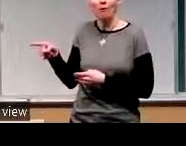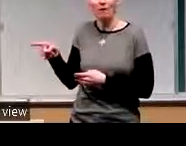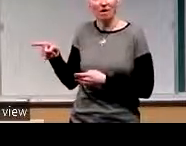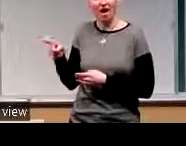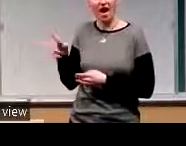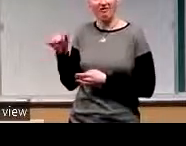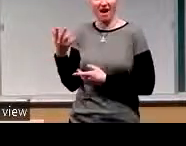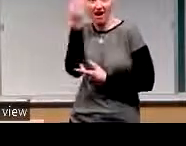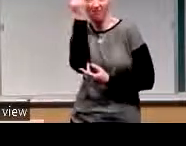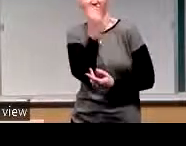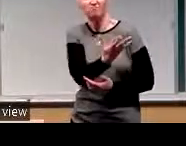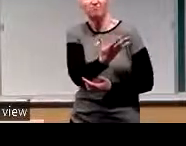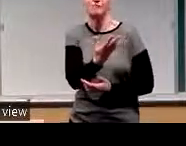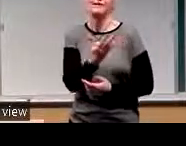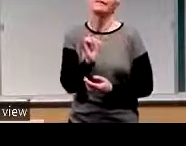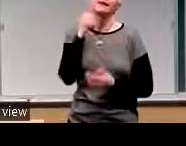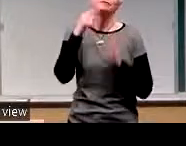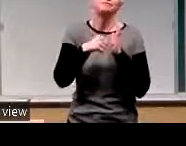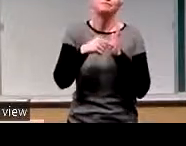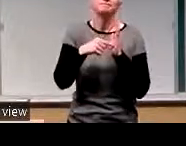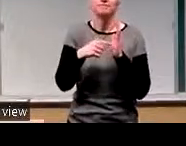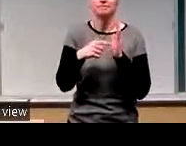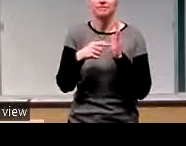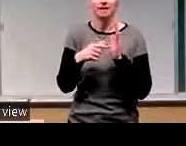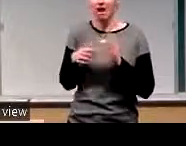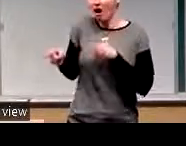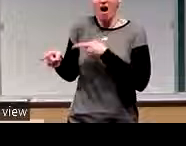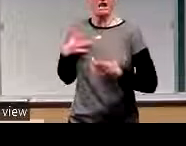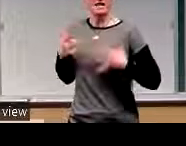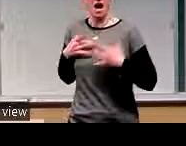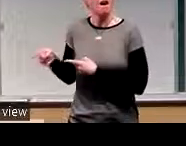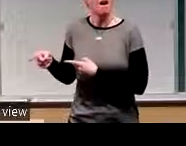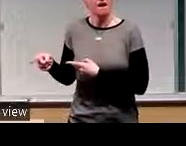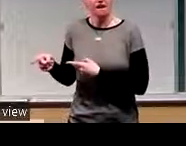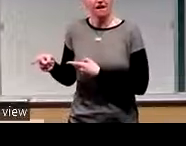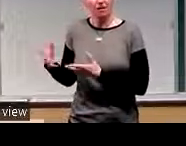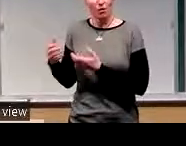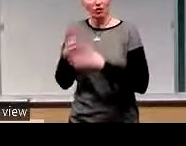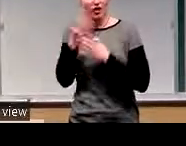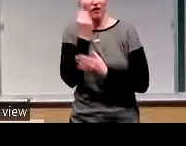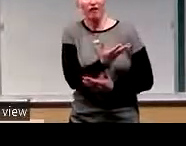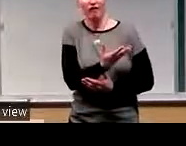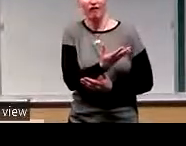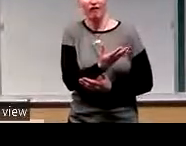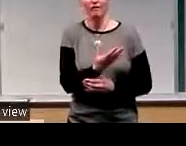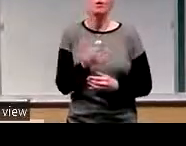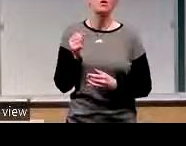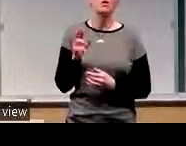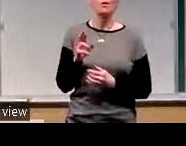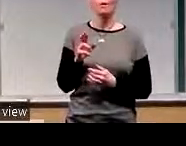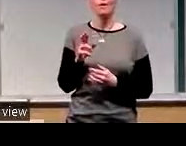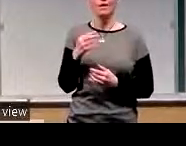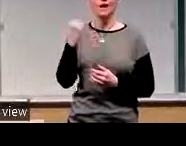others, for example, something that they're excited about and want to share that information. Or if an adult